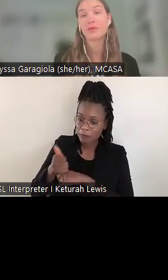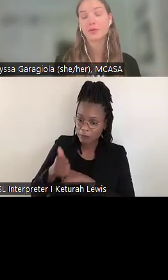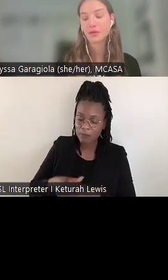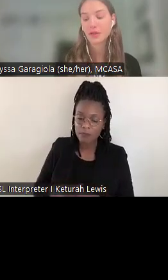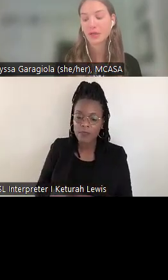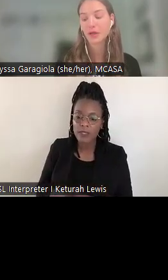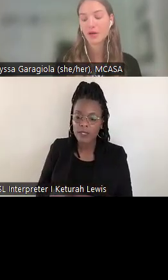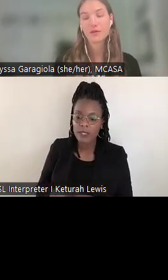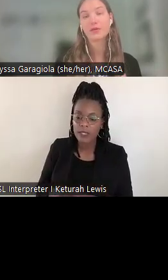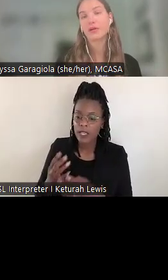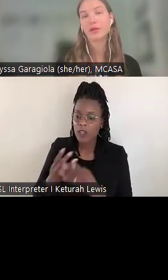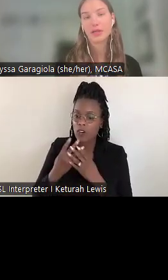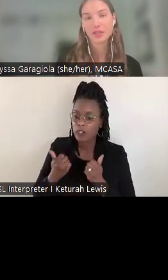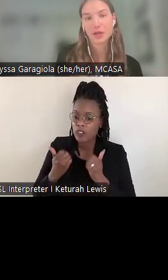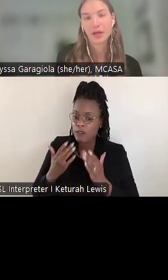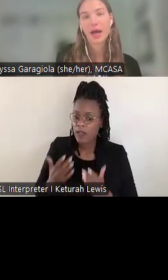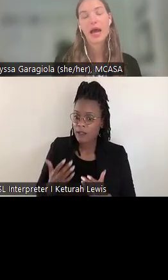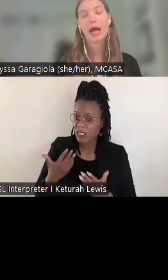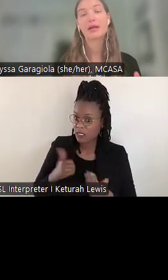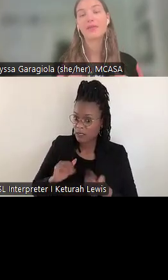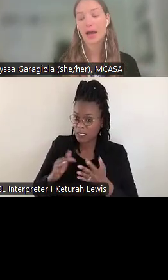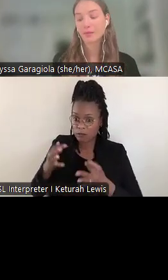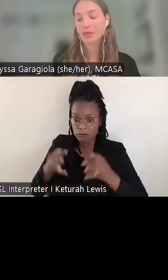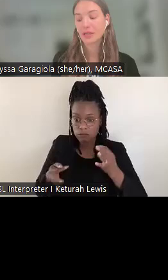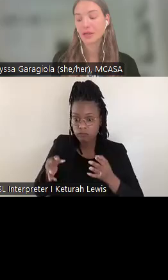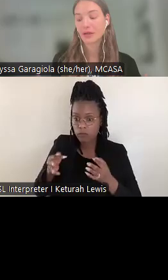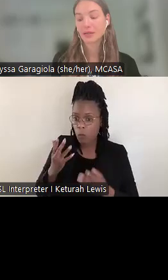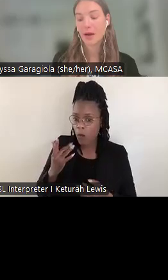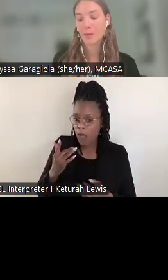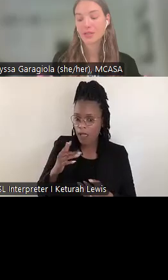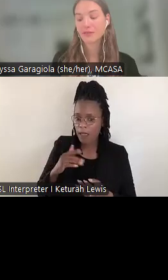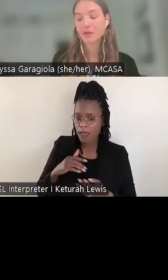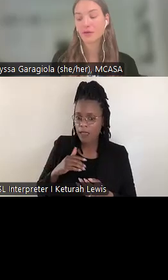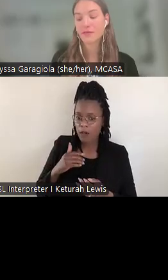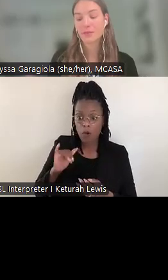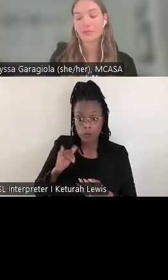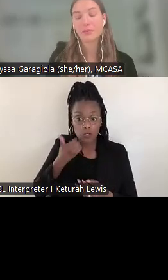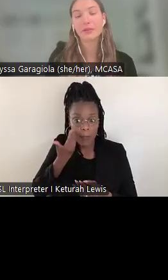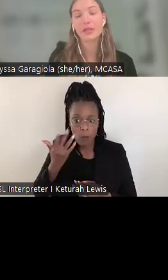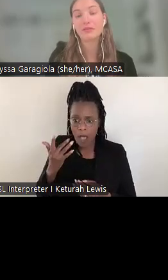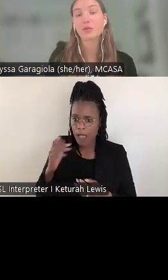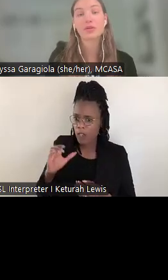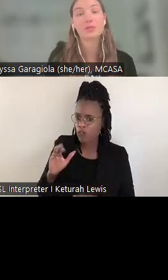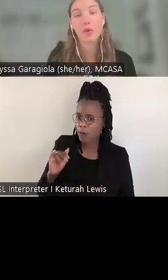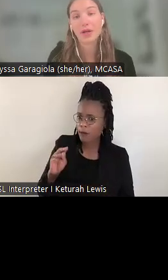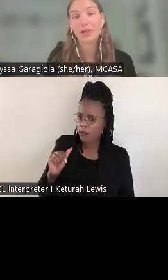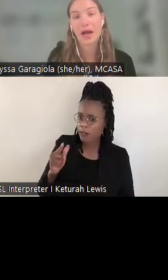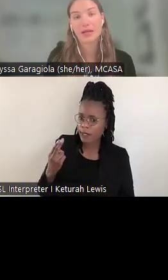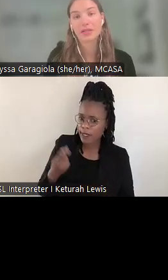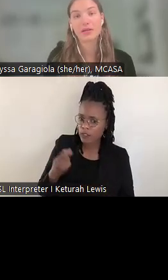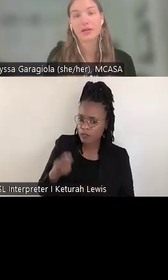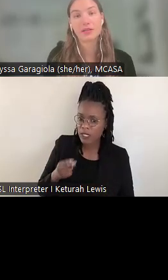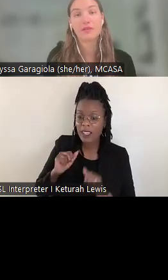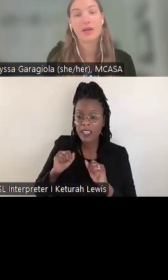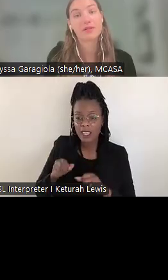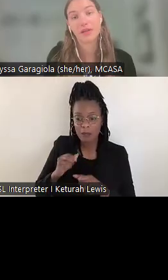shame from their community for their criminal history, and that can make it a lot more difficult for them to be believed or supported